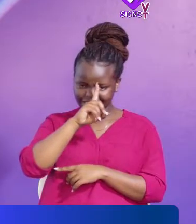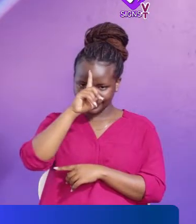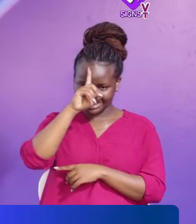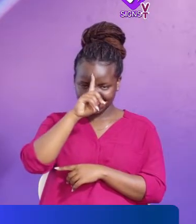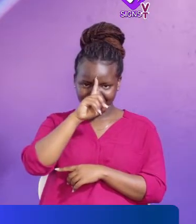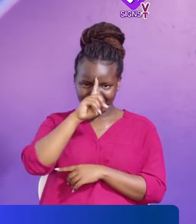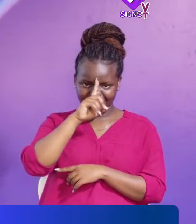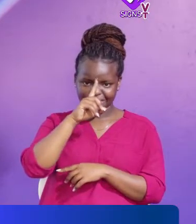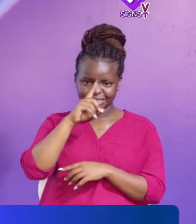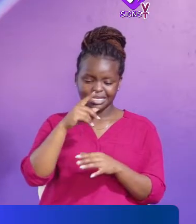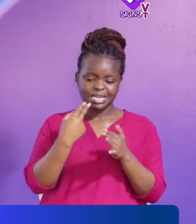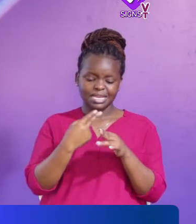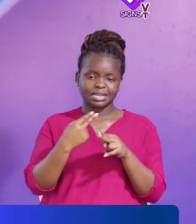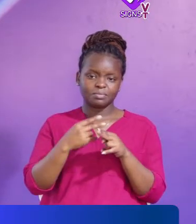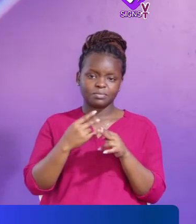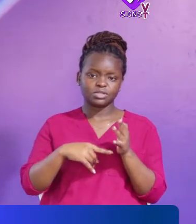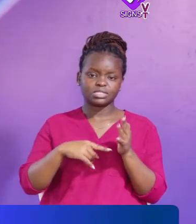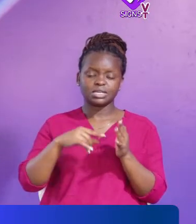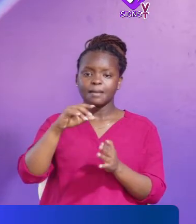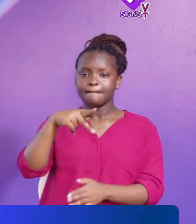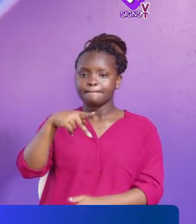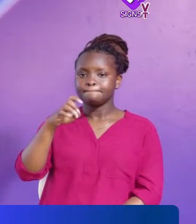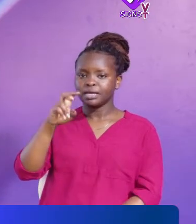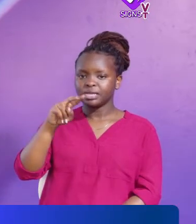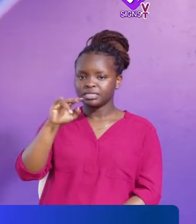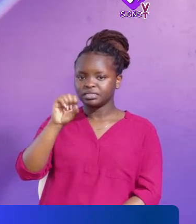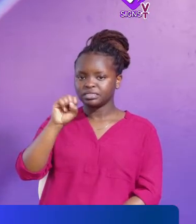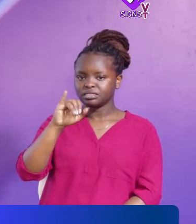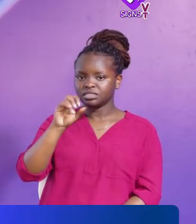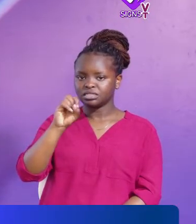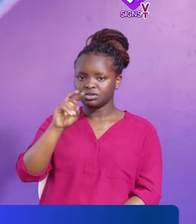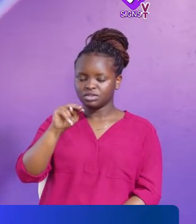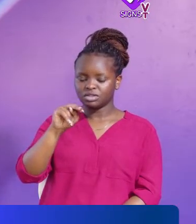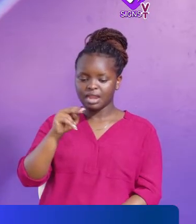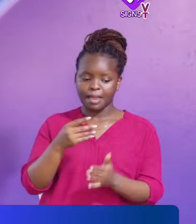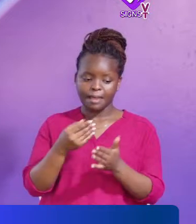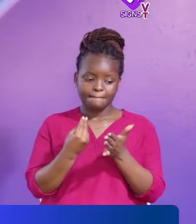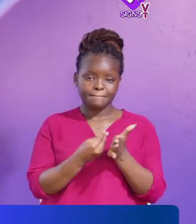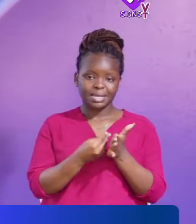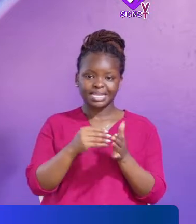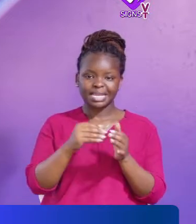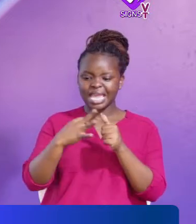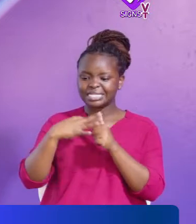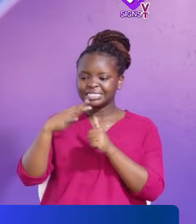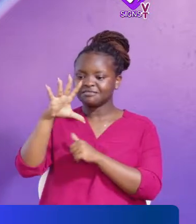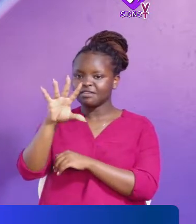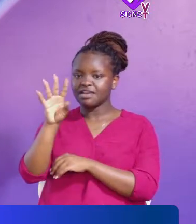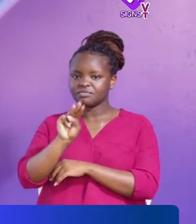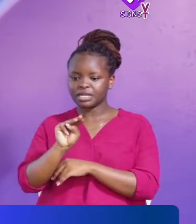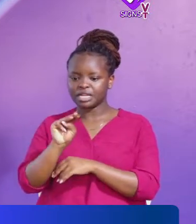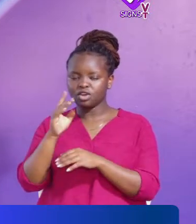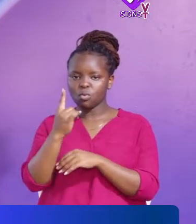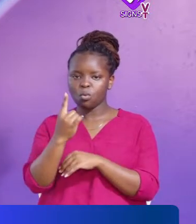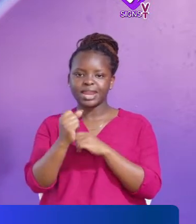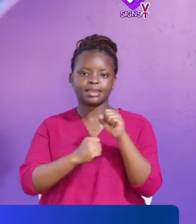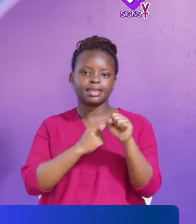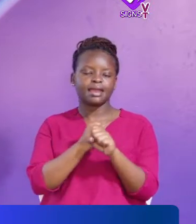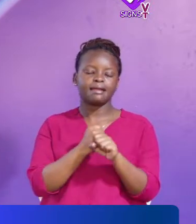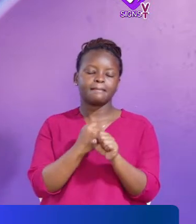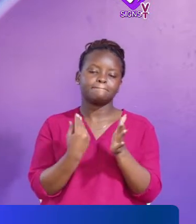I call pension. Some of them earn up to 85 million shillings a year in terms pension. of